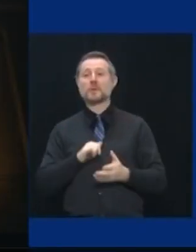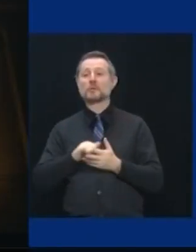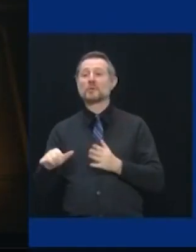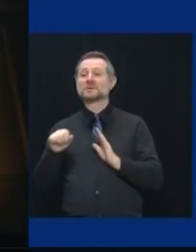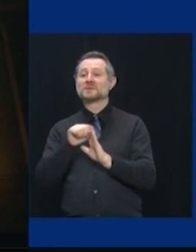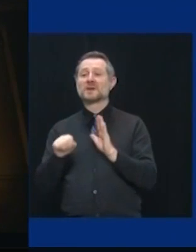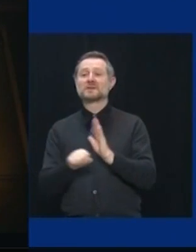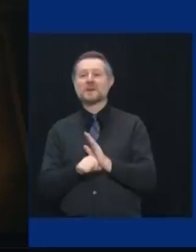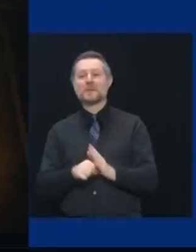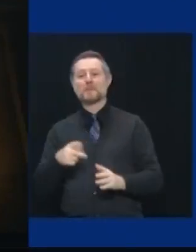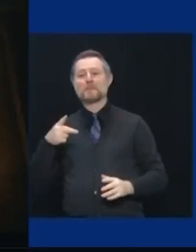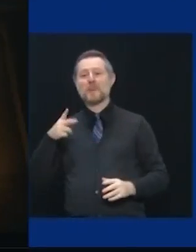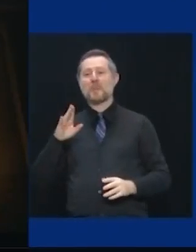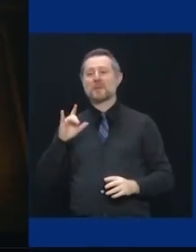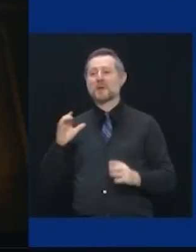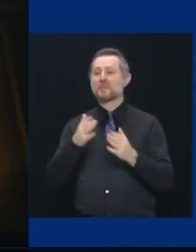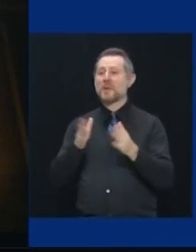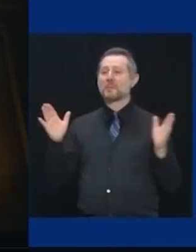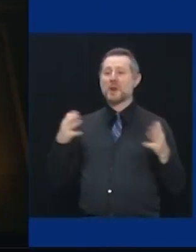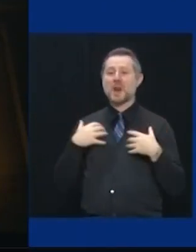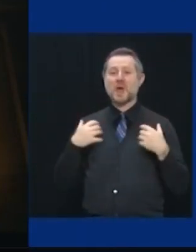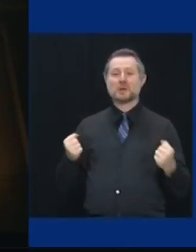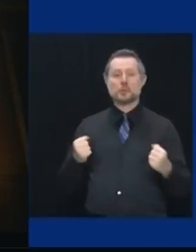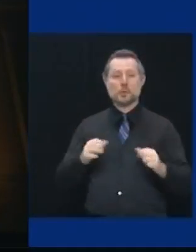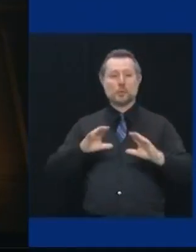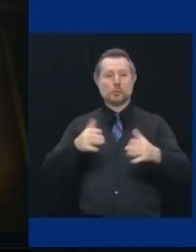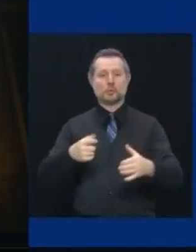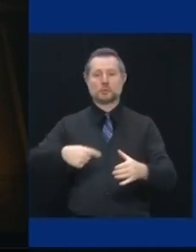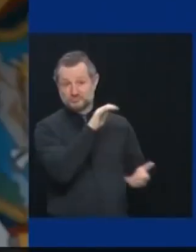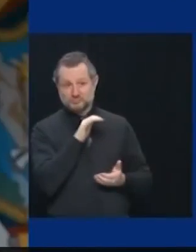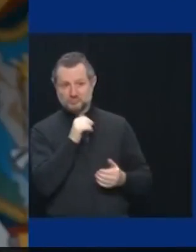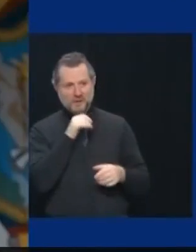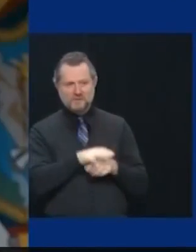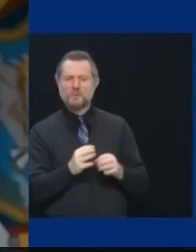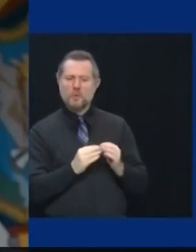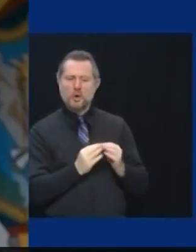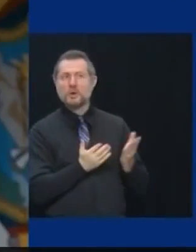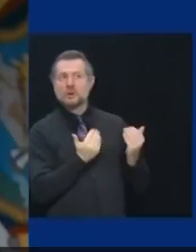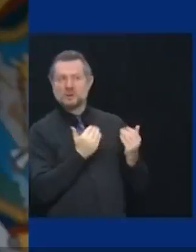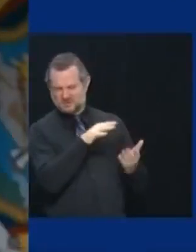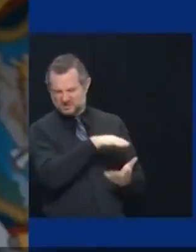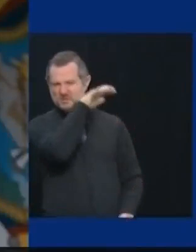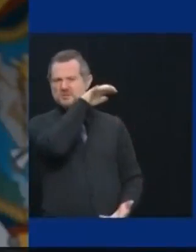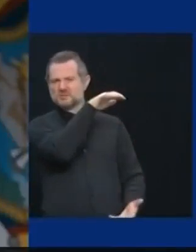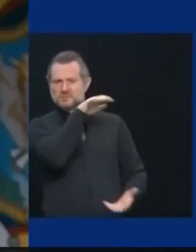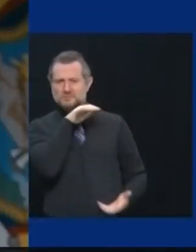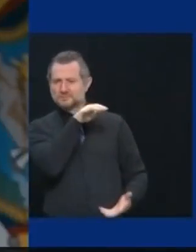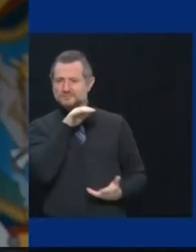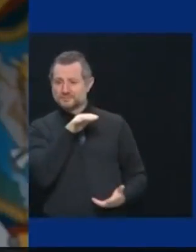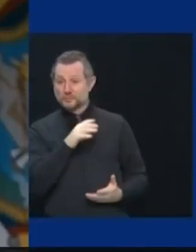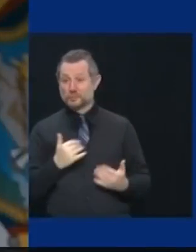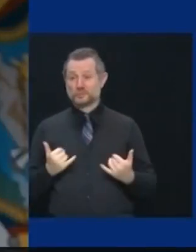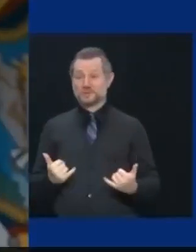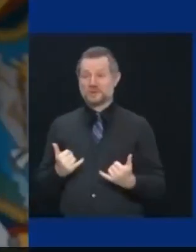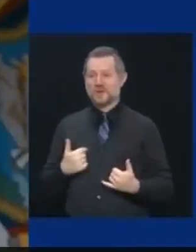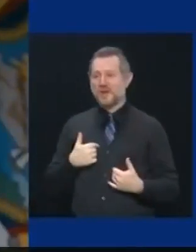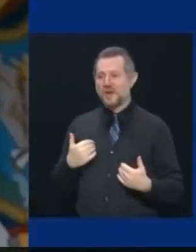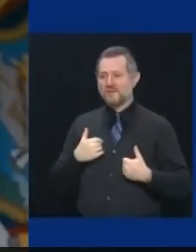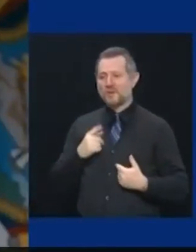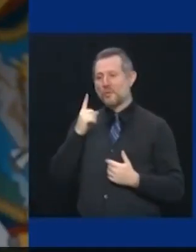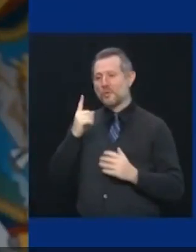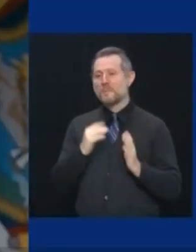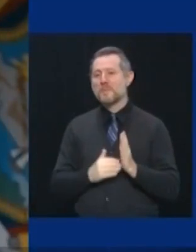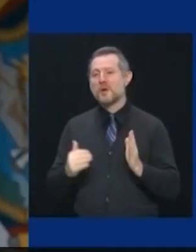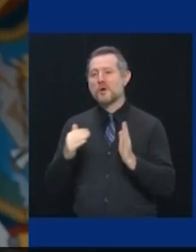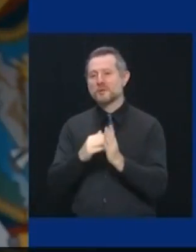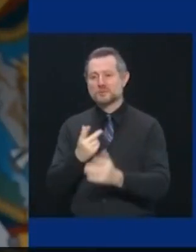governor at his State of the State address in Albany said the math is daunting. Today we have about 1 million doses in New York